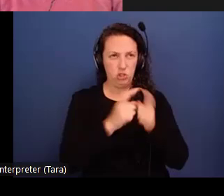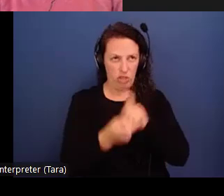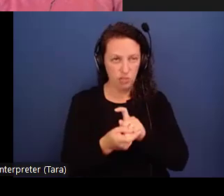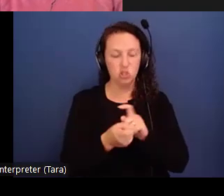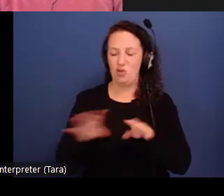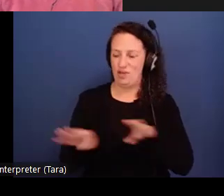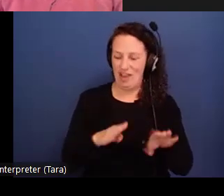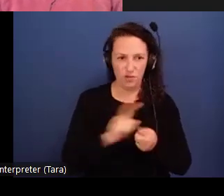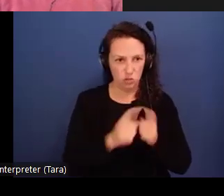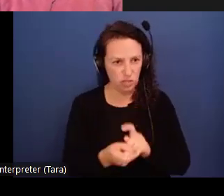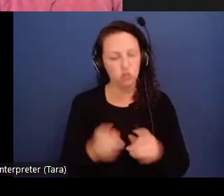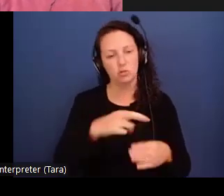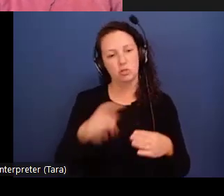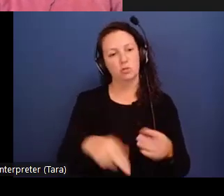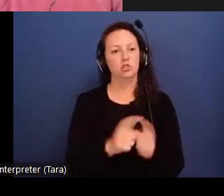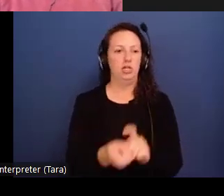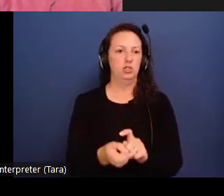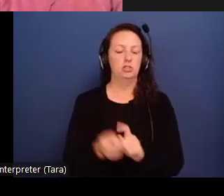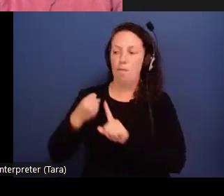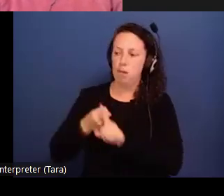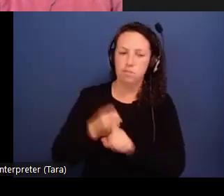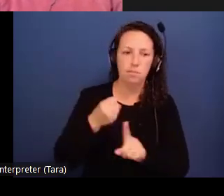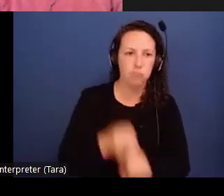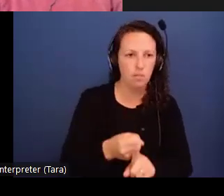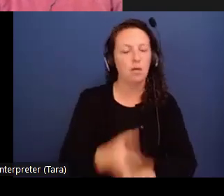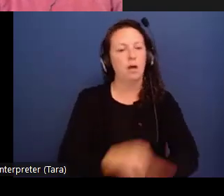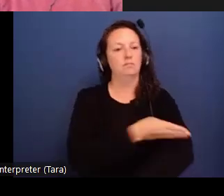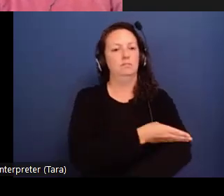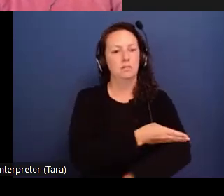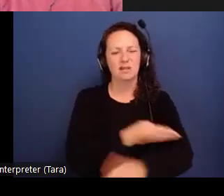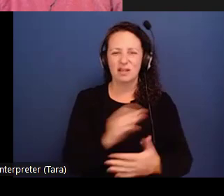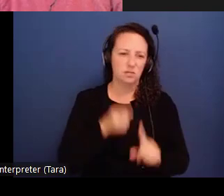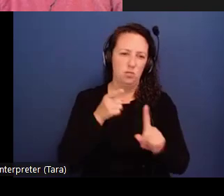outcomes. That's the crux of the programming.